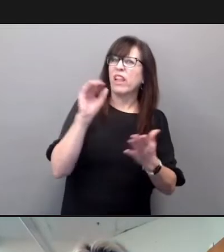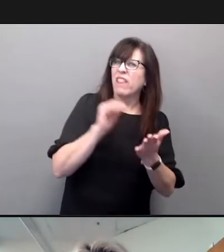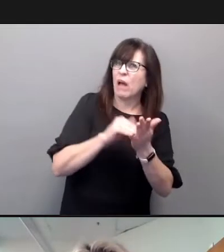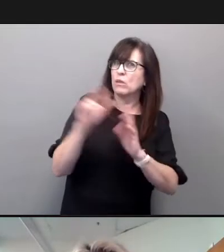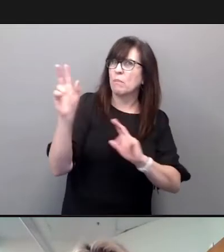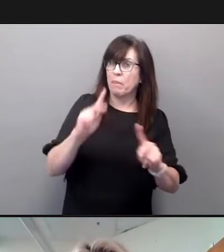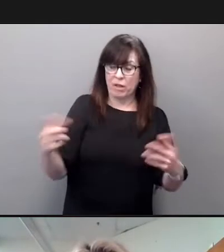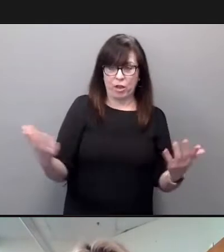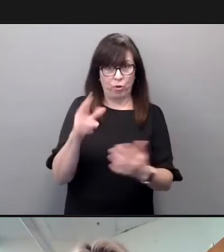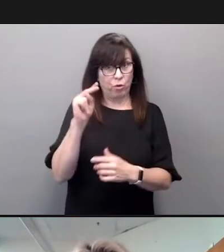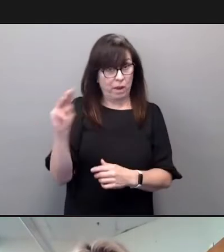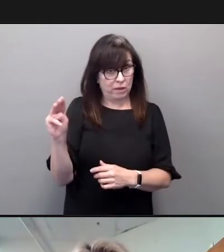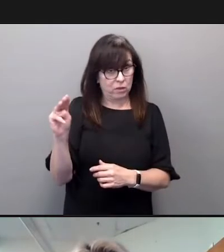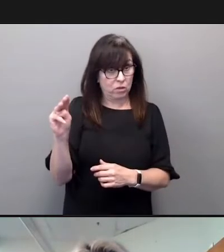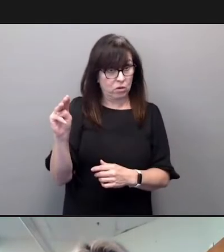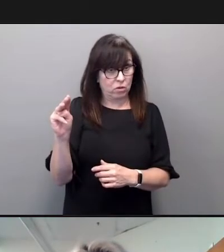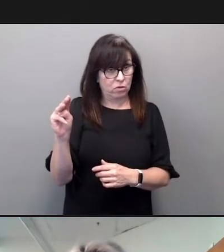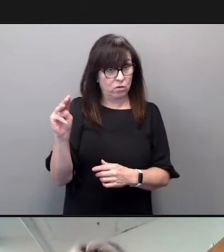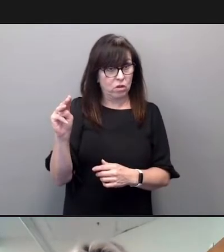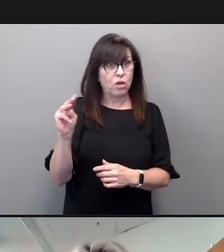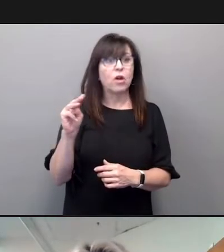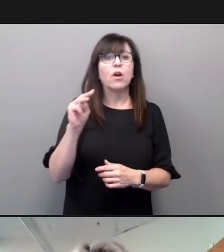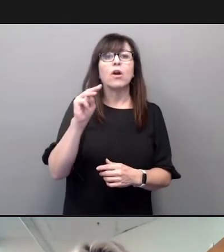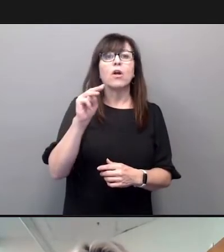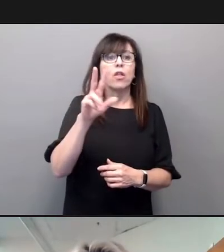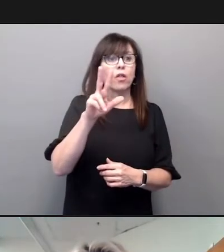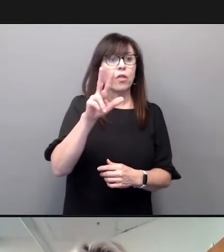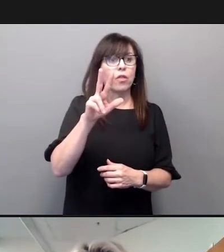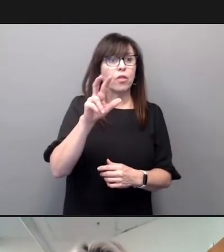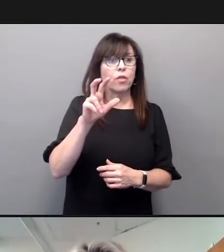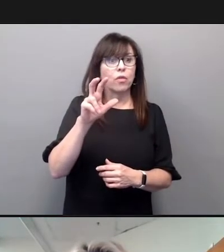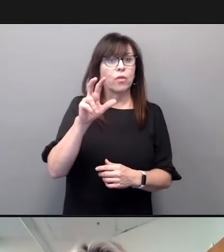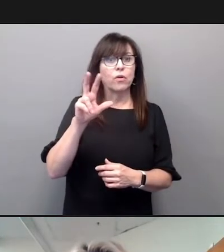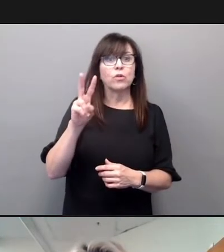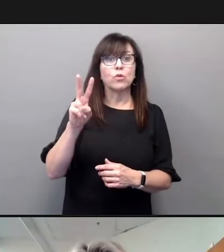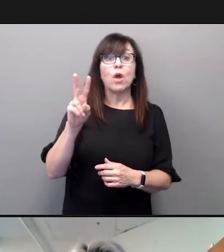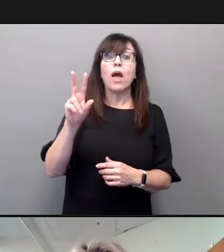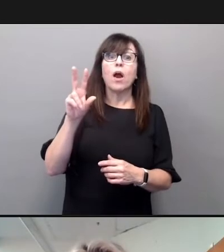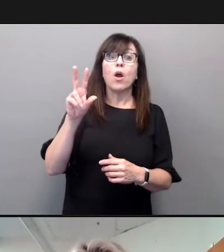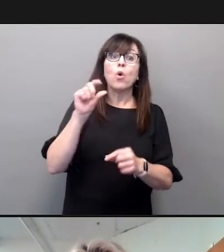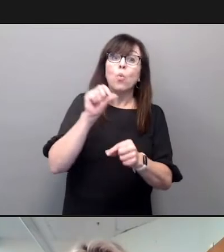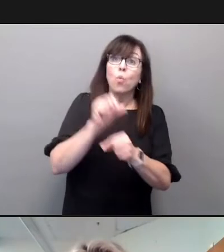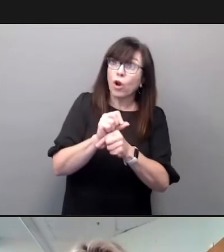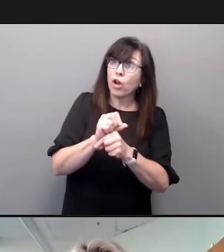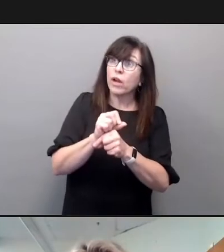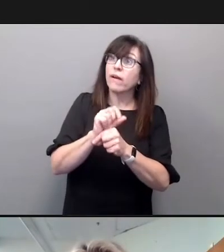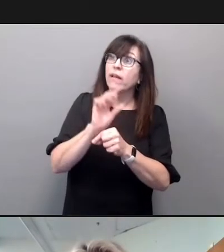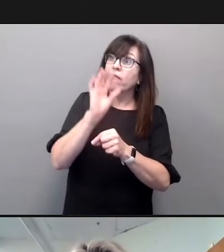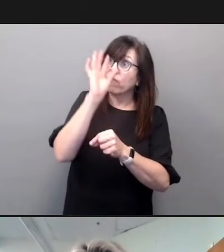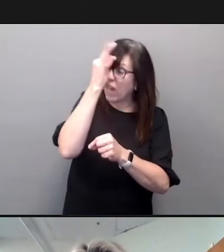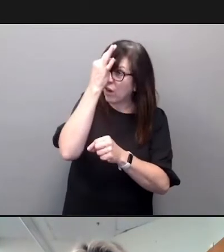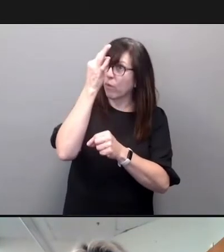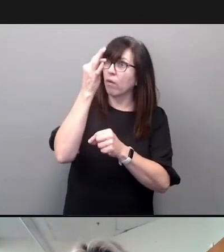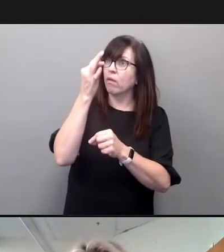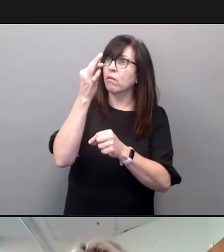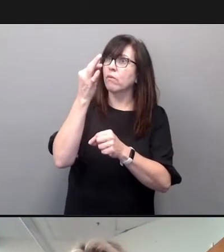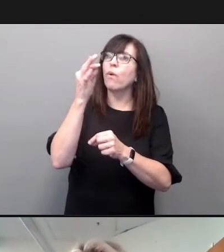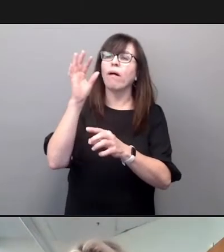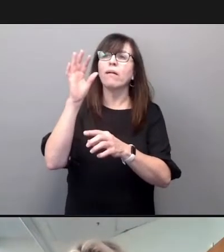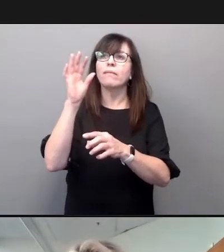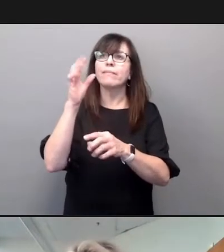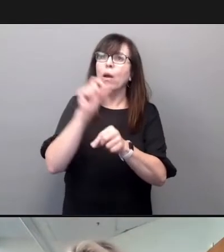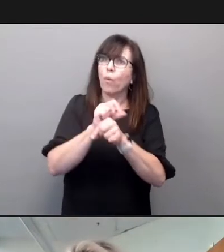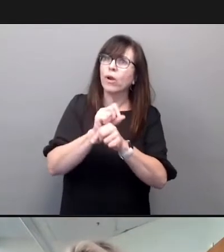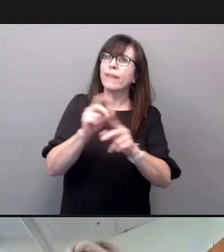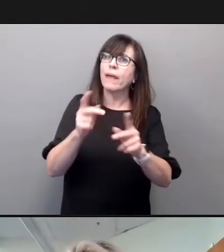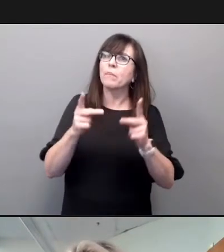who work at a place that employs 100 or more people. And so